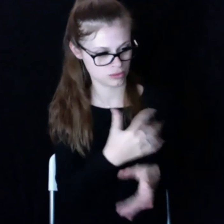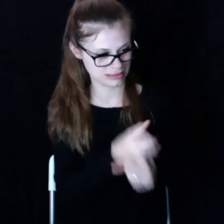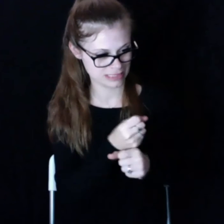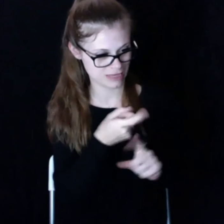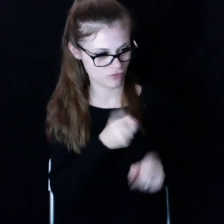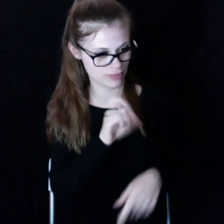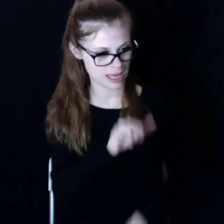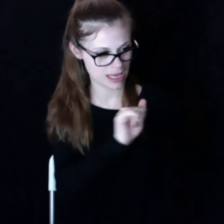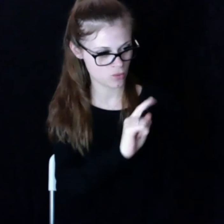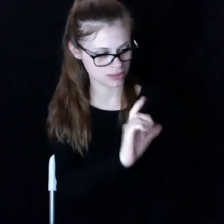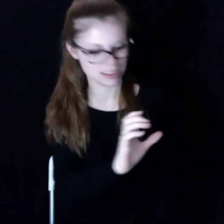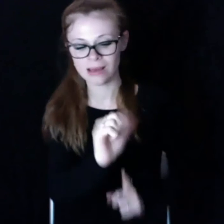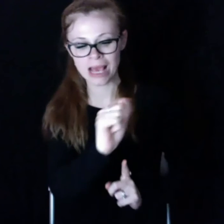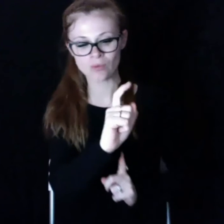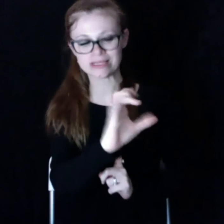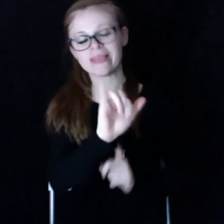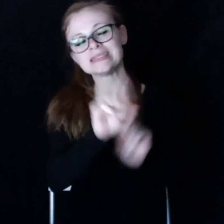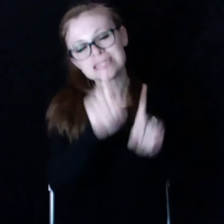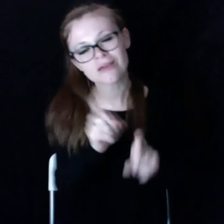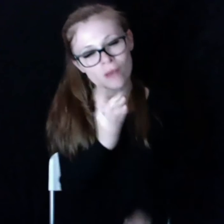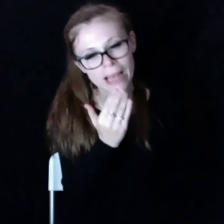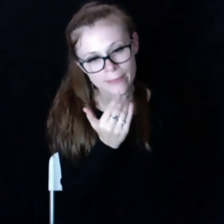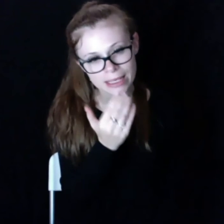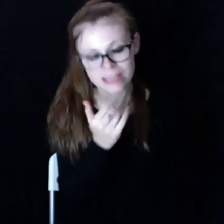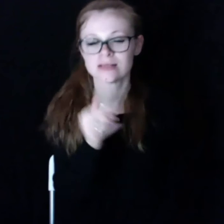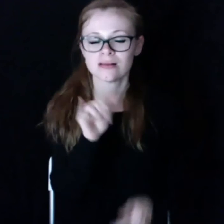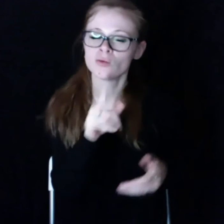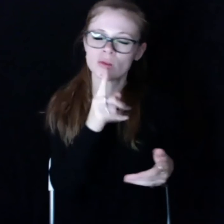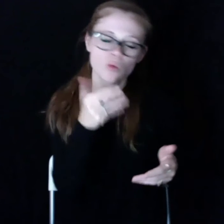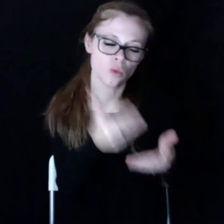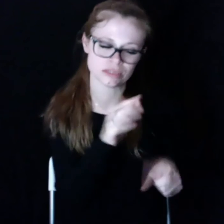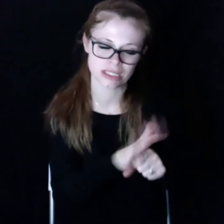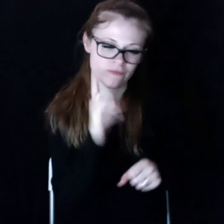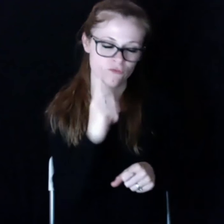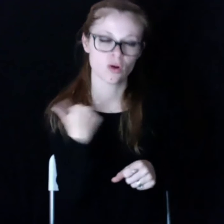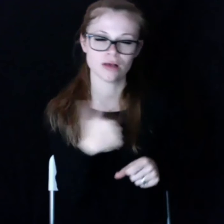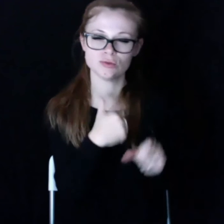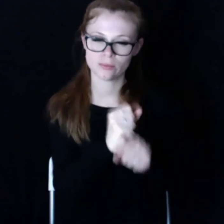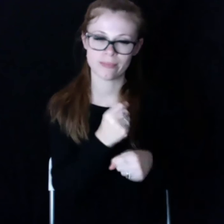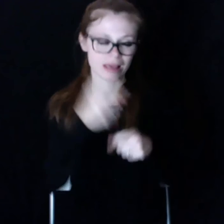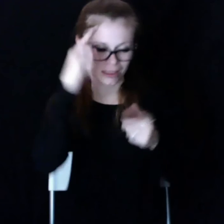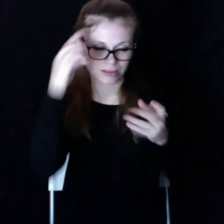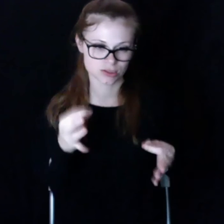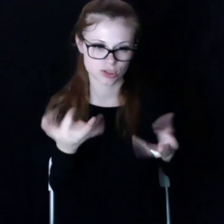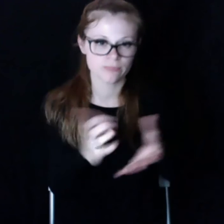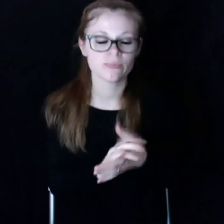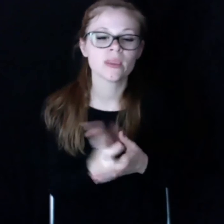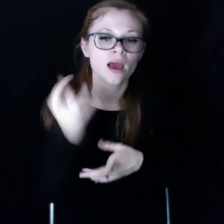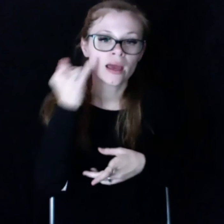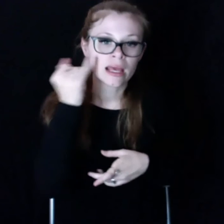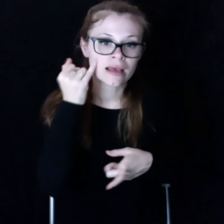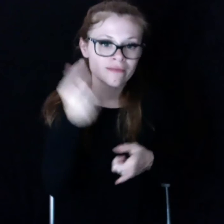test for diabetes, they're close enough for us to be able to make our decision making. Now, if you